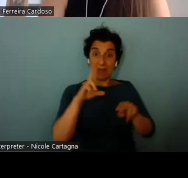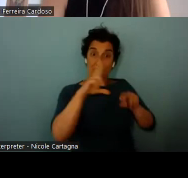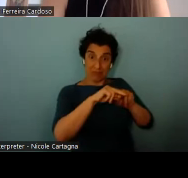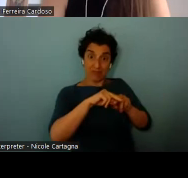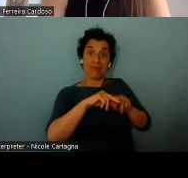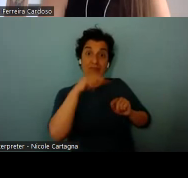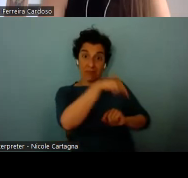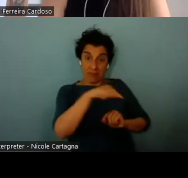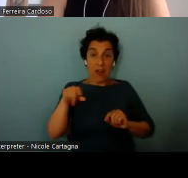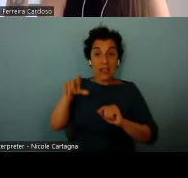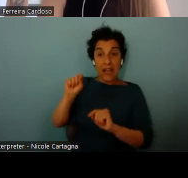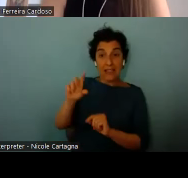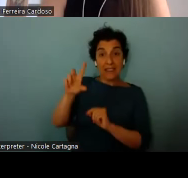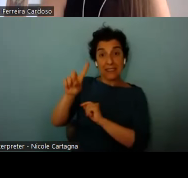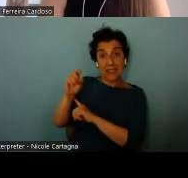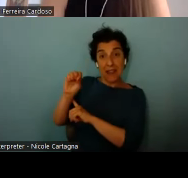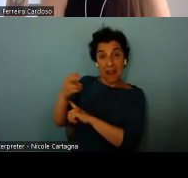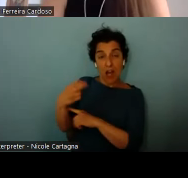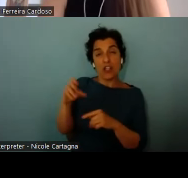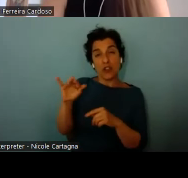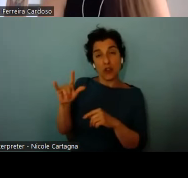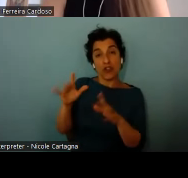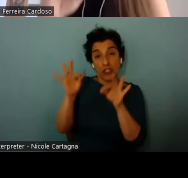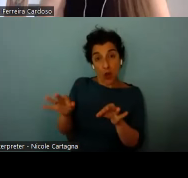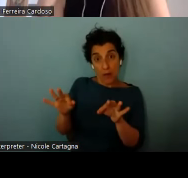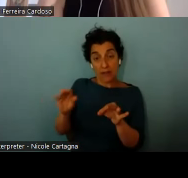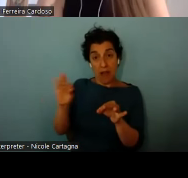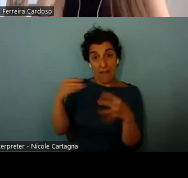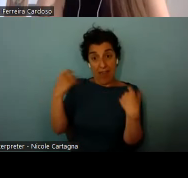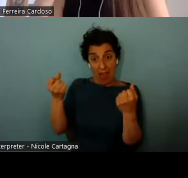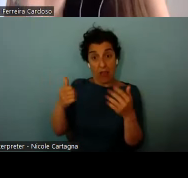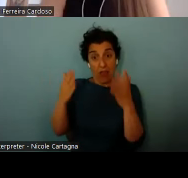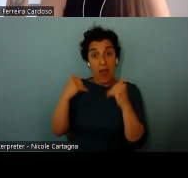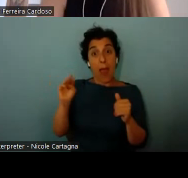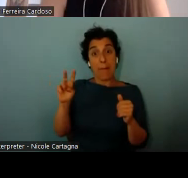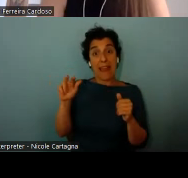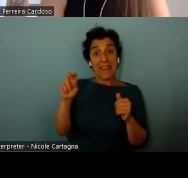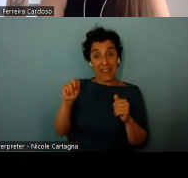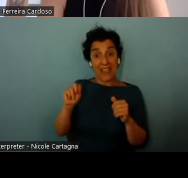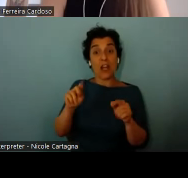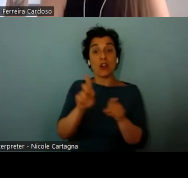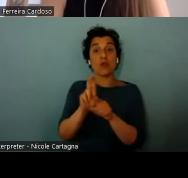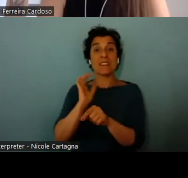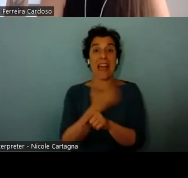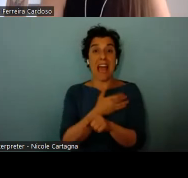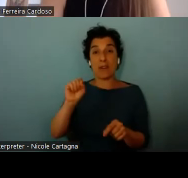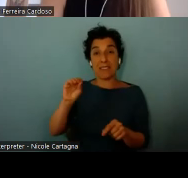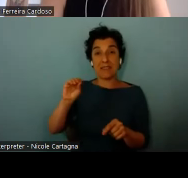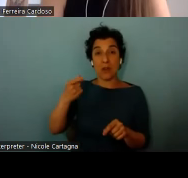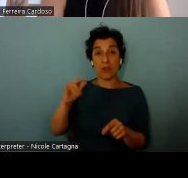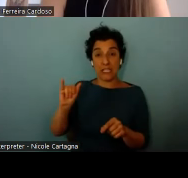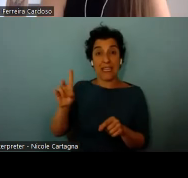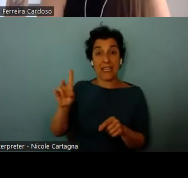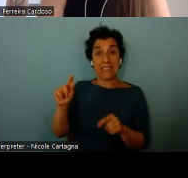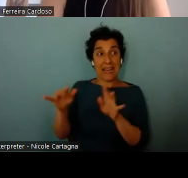social determinants of health questions, and MAVEN now uses our sexual orientation and gender identity data standards. And so what